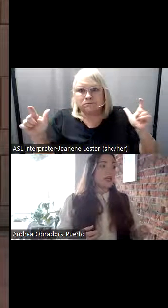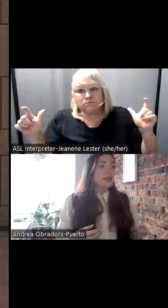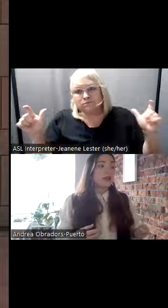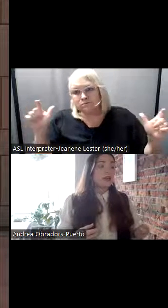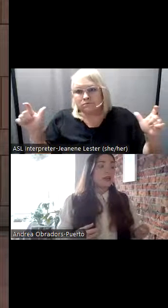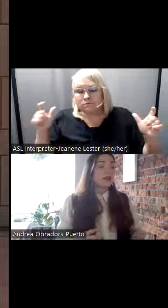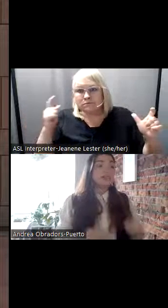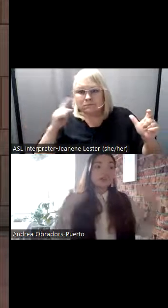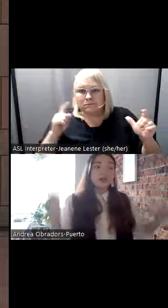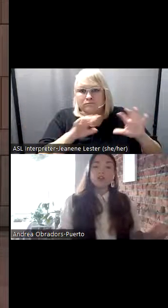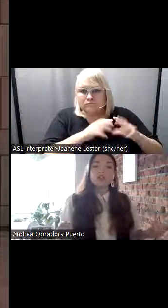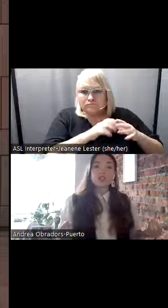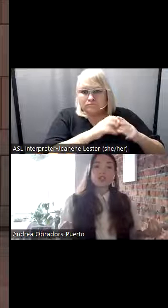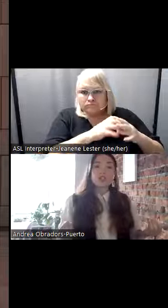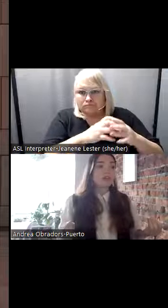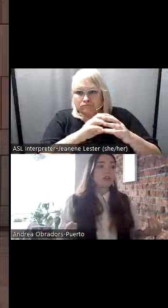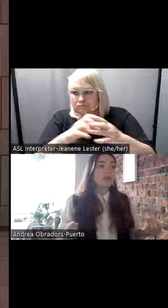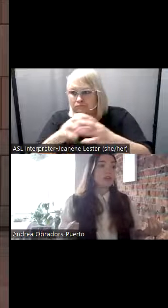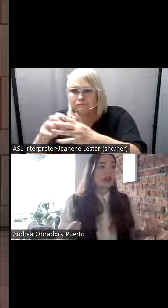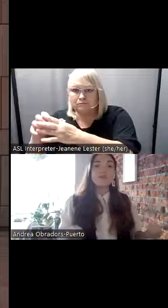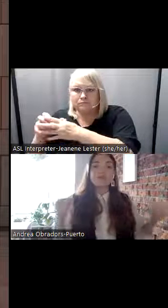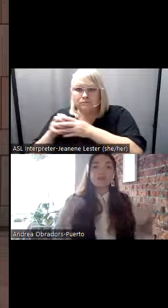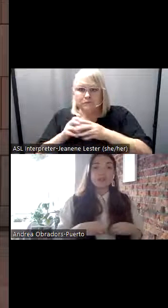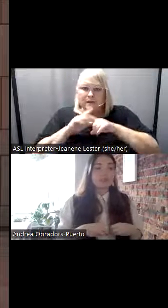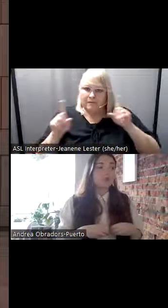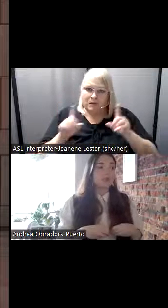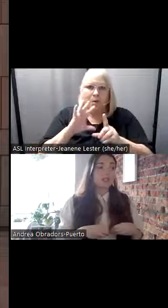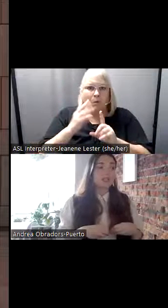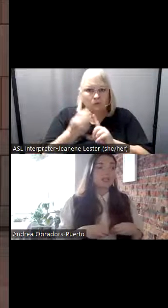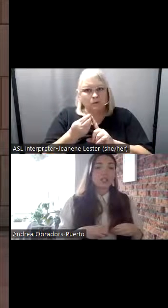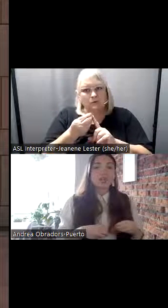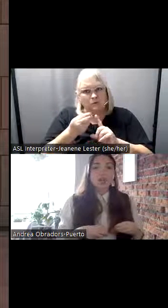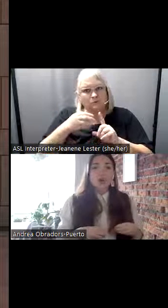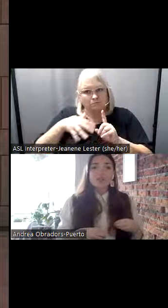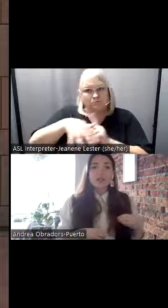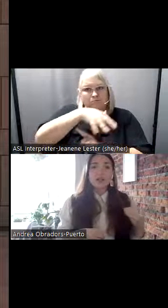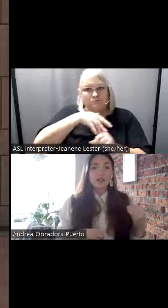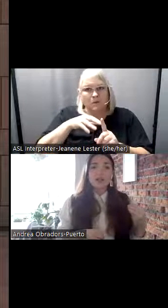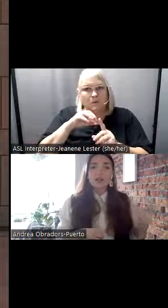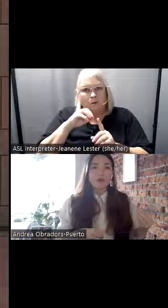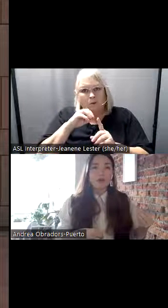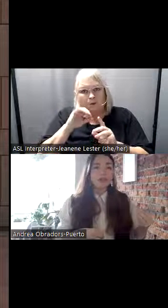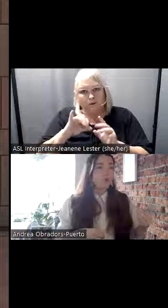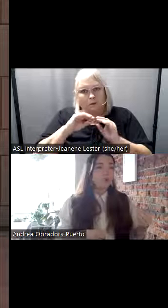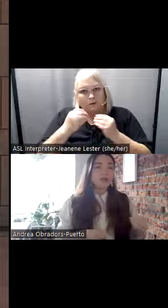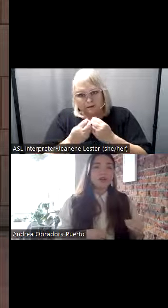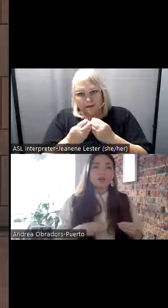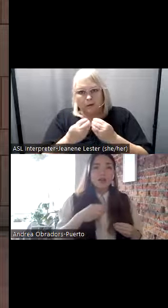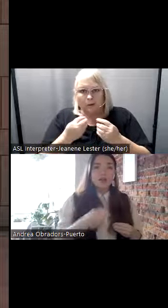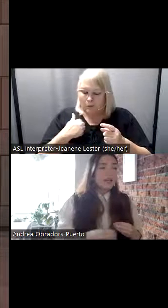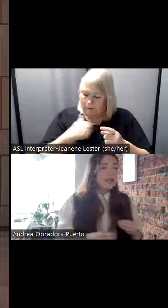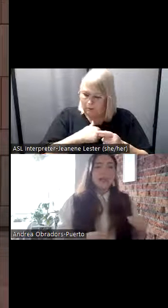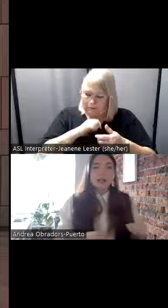it and the different cultures actually that we have into the same organization. We still kind of like felt that we